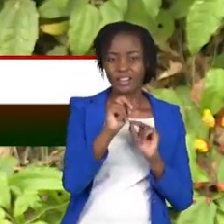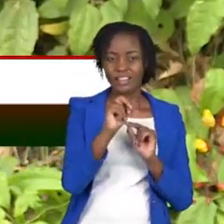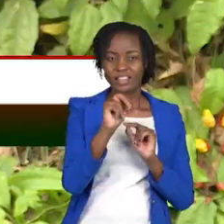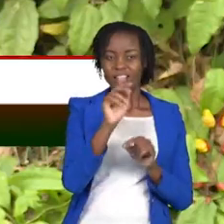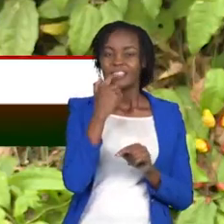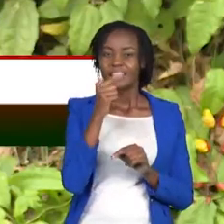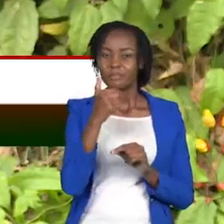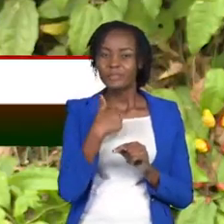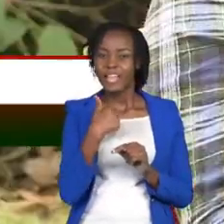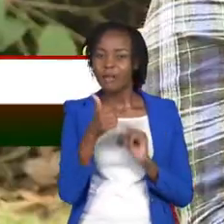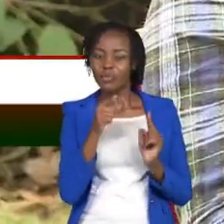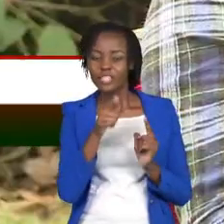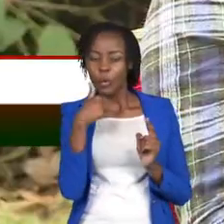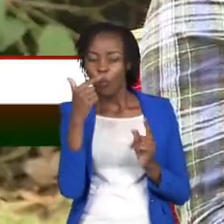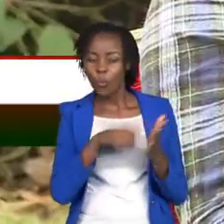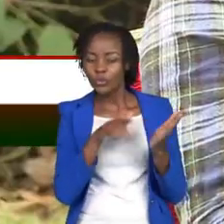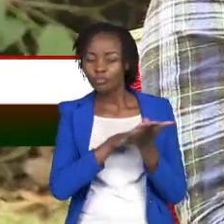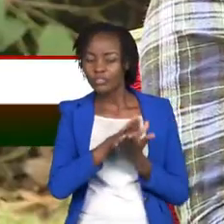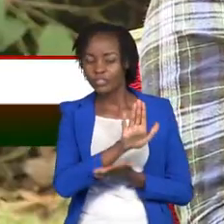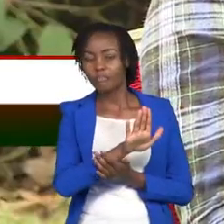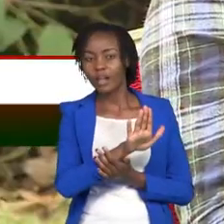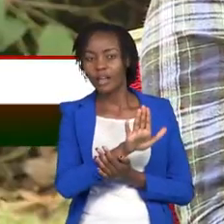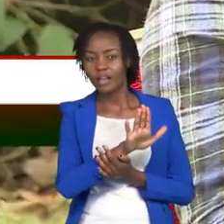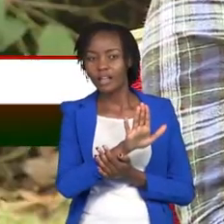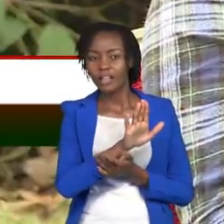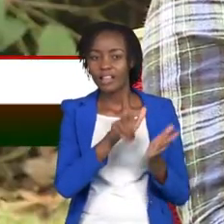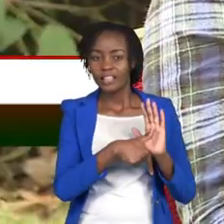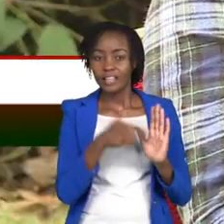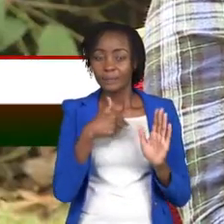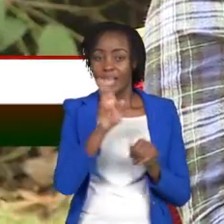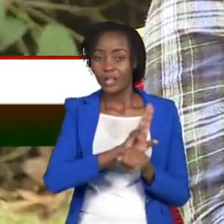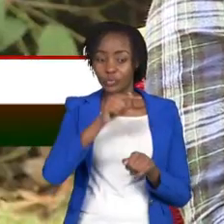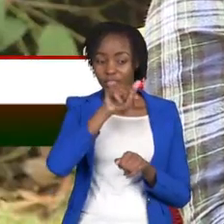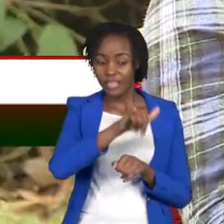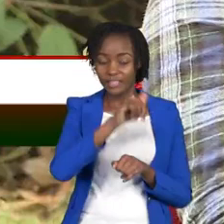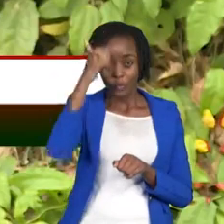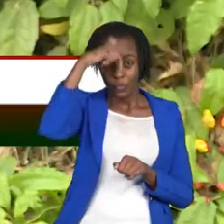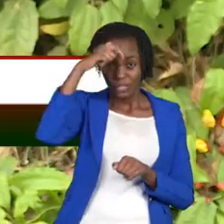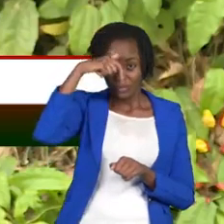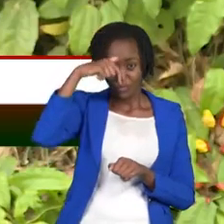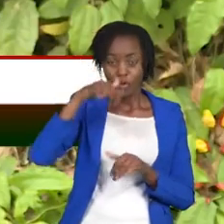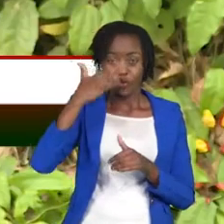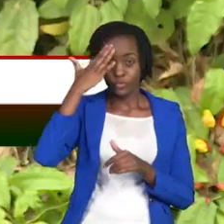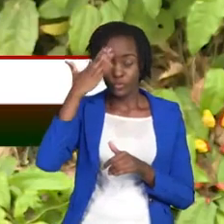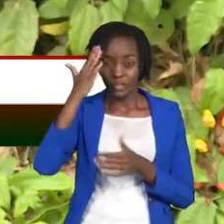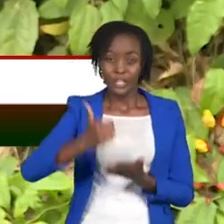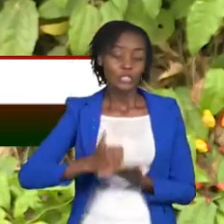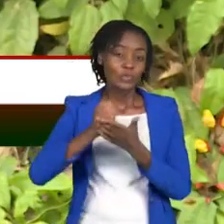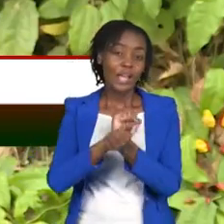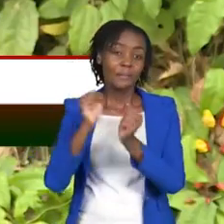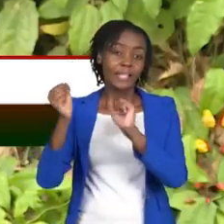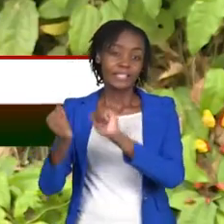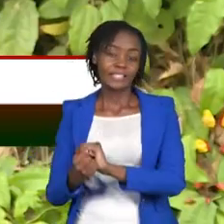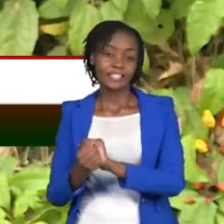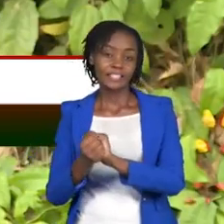for the independence of this country. Then, for me, I will use that wisdom or that knowledge to apply, so that now I can change